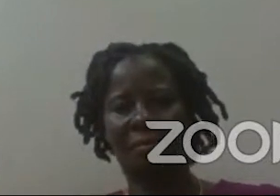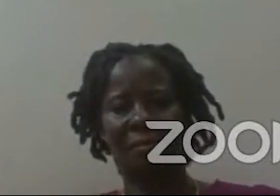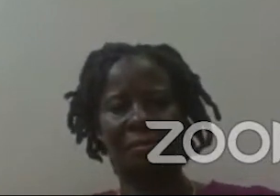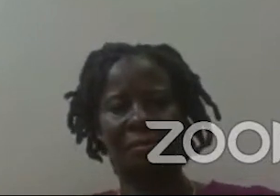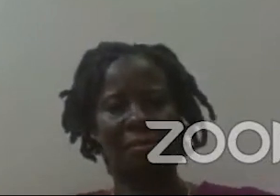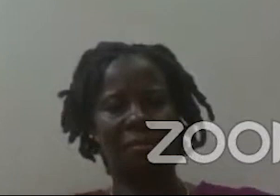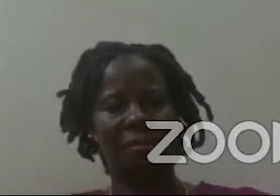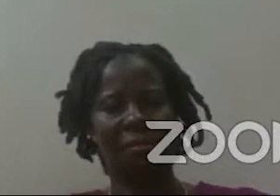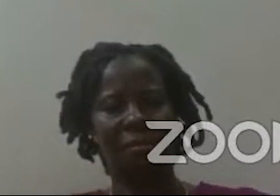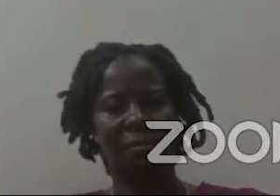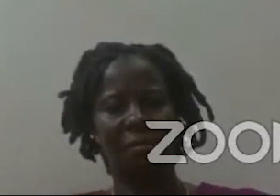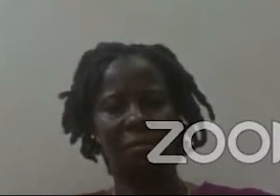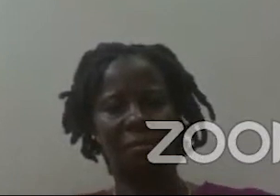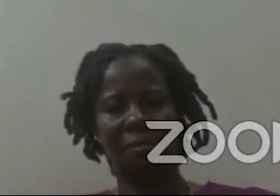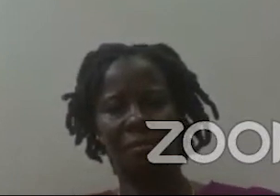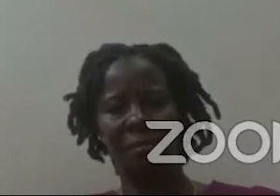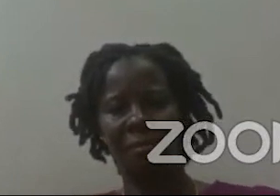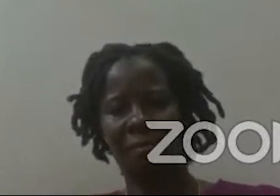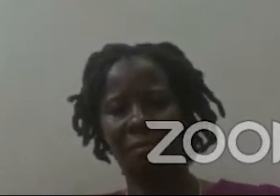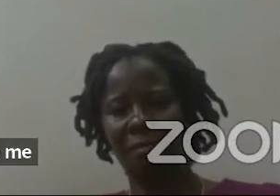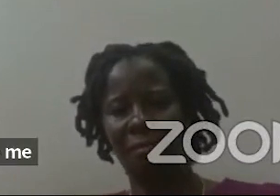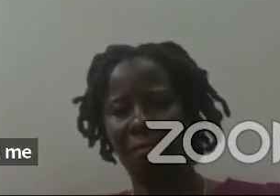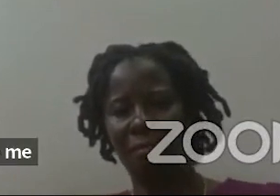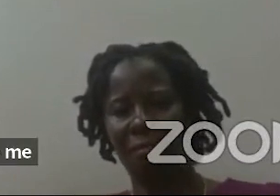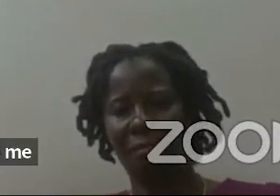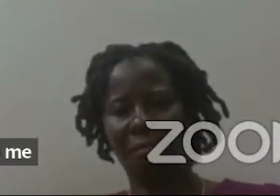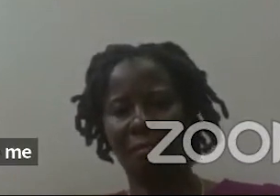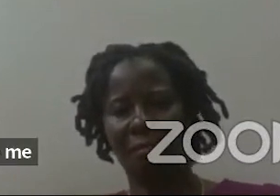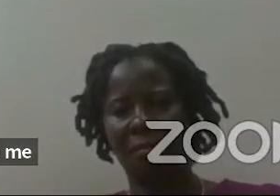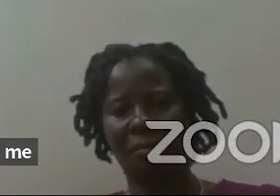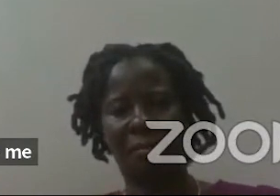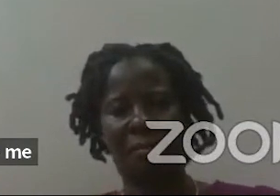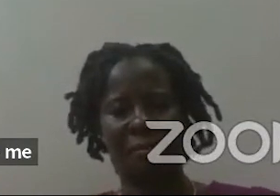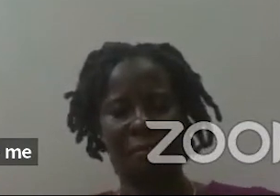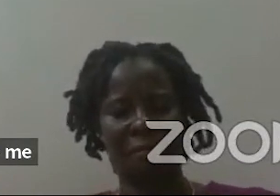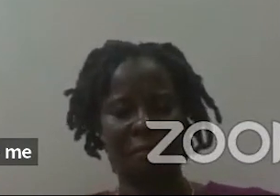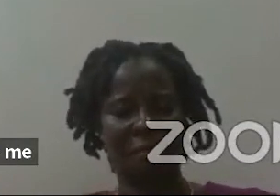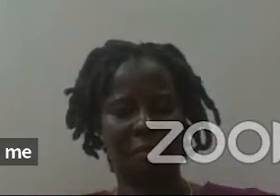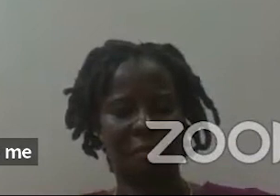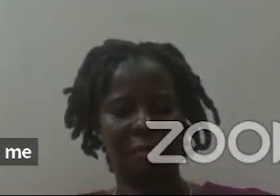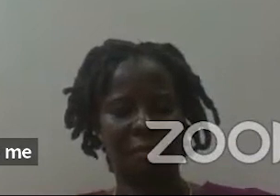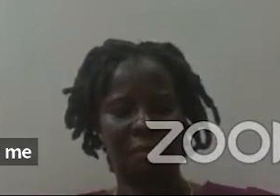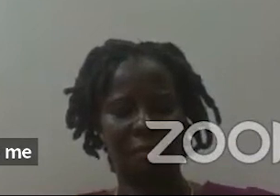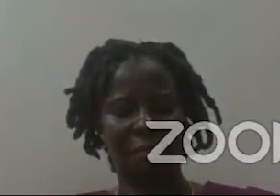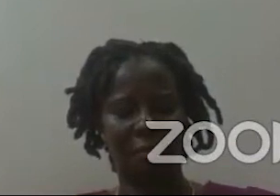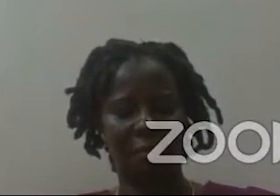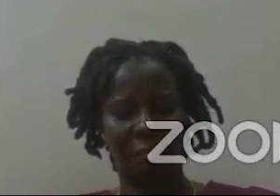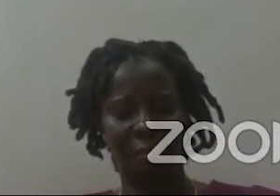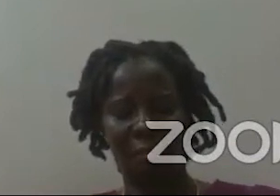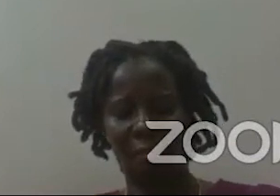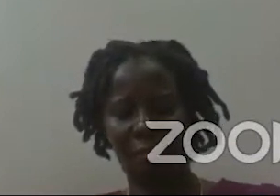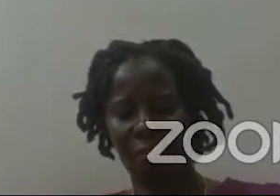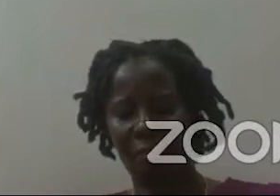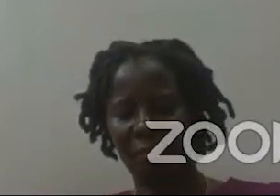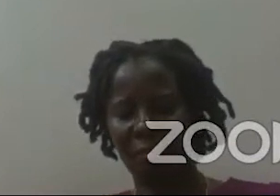I mentor, women who look up to me, and I give my time so that I can be able to mentor them, to become